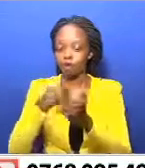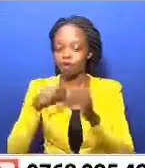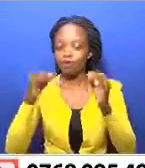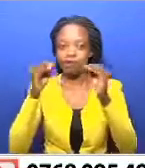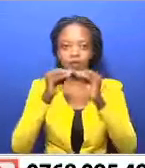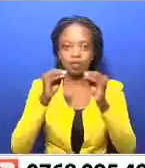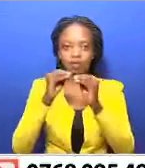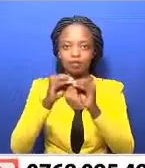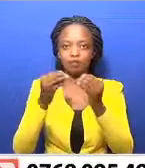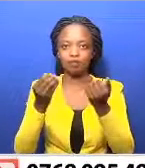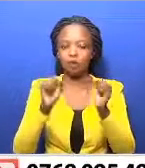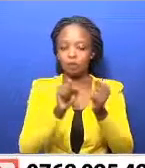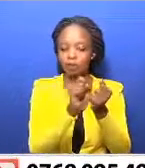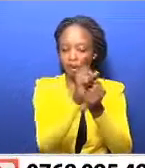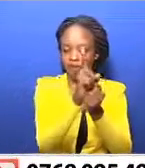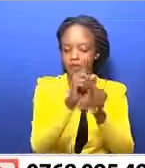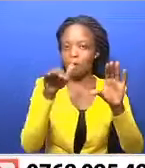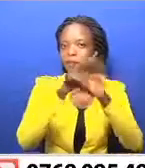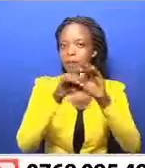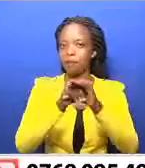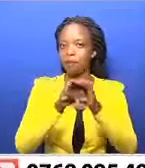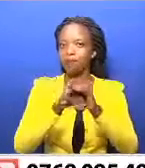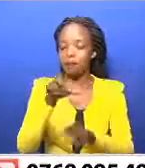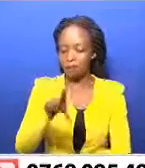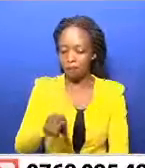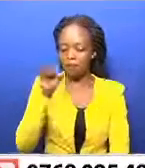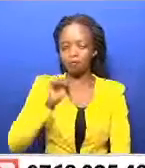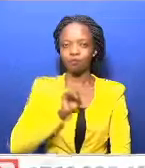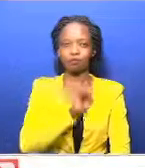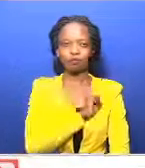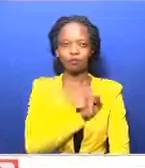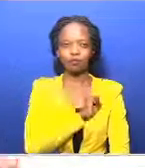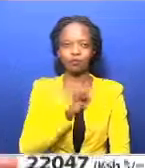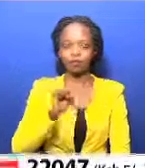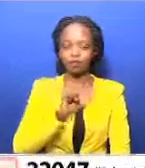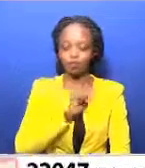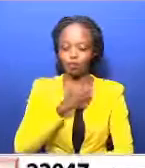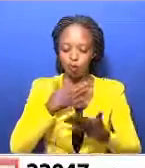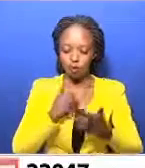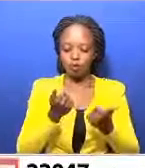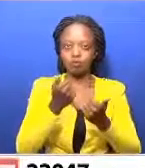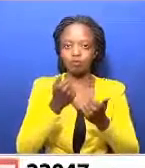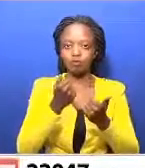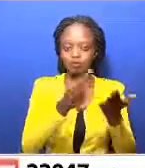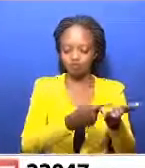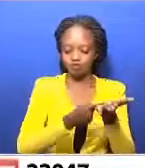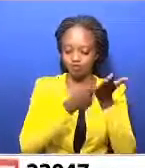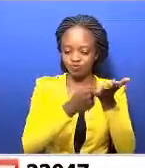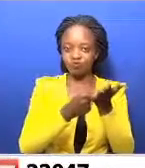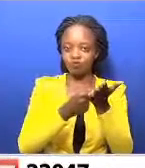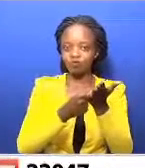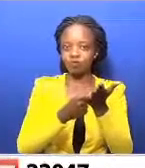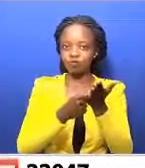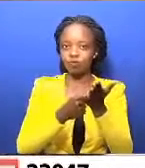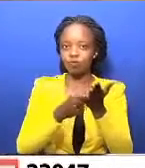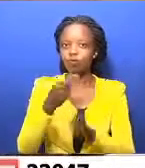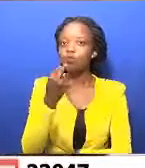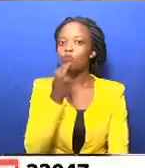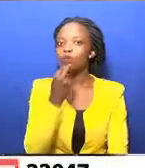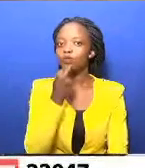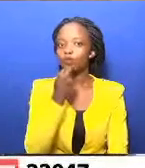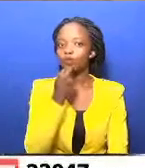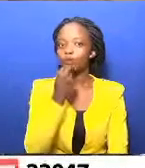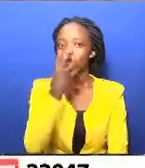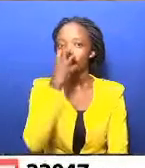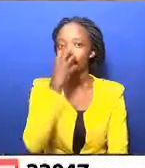hearing as opposed to 11-member select committee. Senate is set to debate Waiguru's motion on Tuesday. The